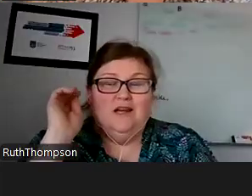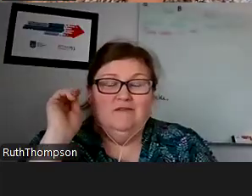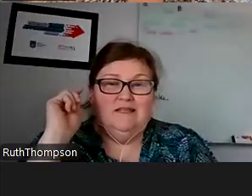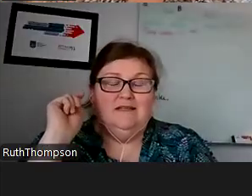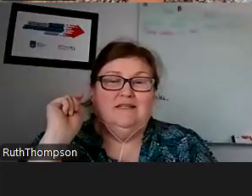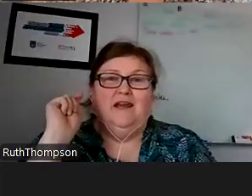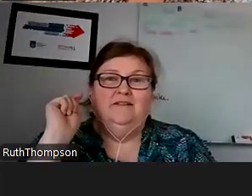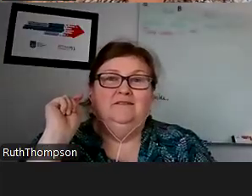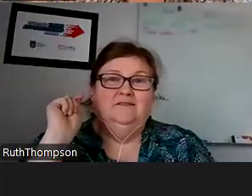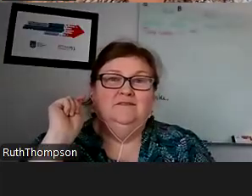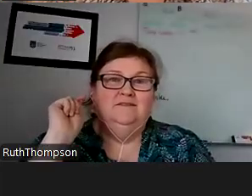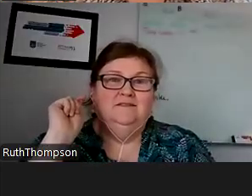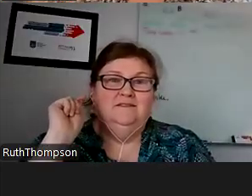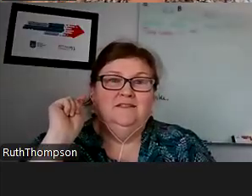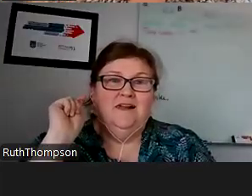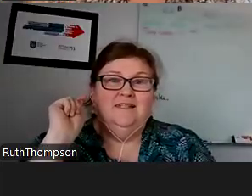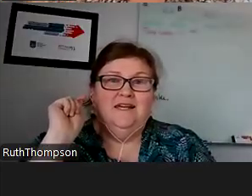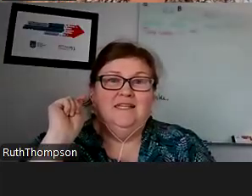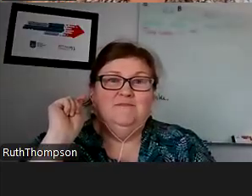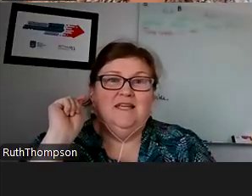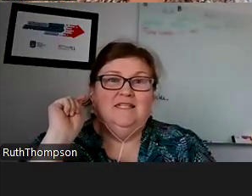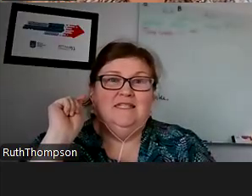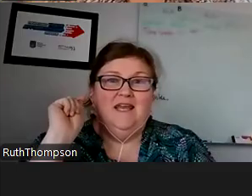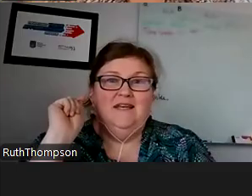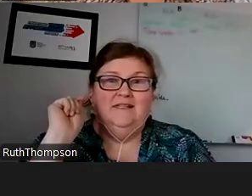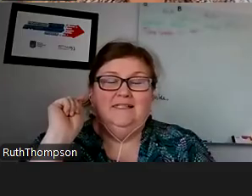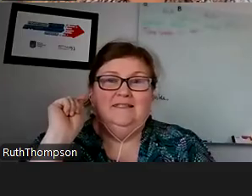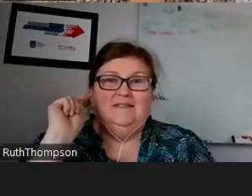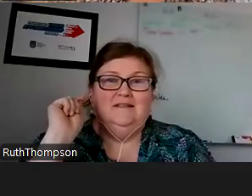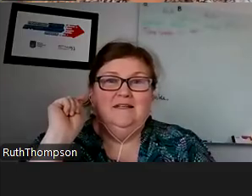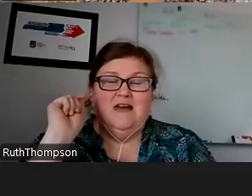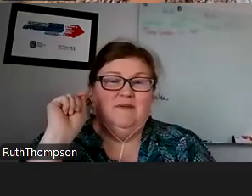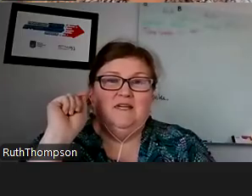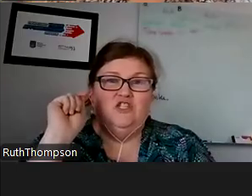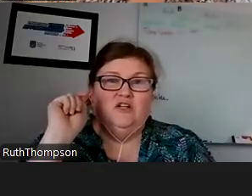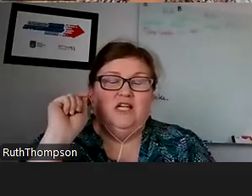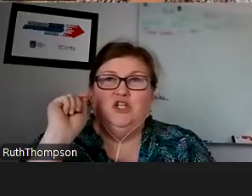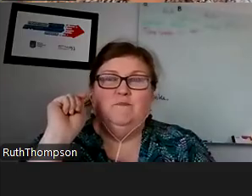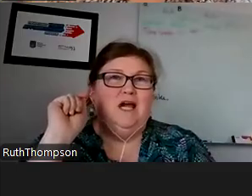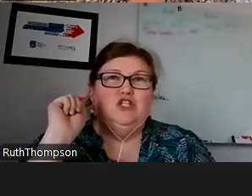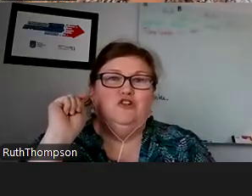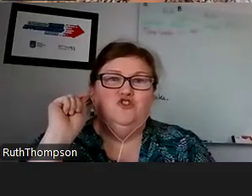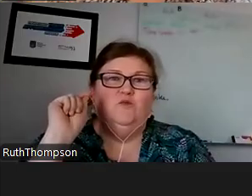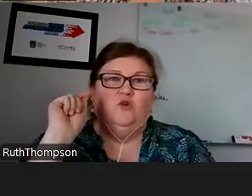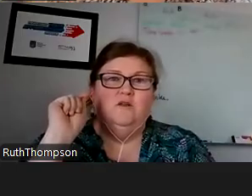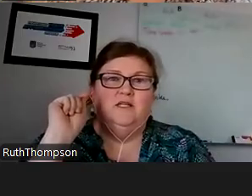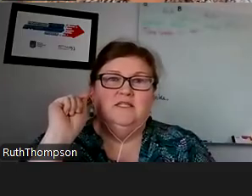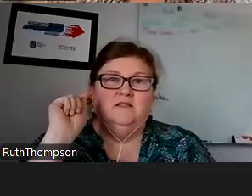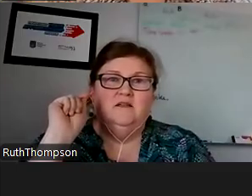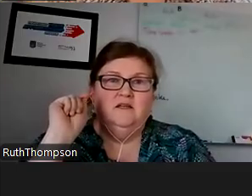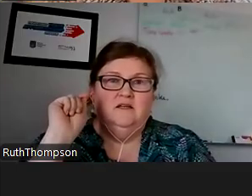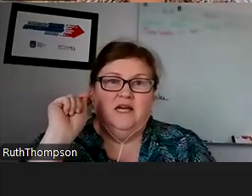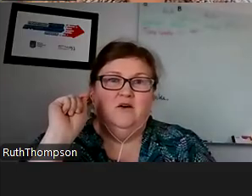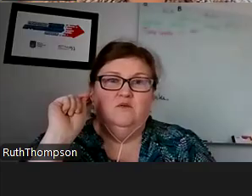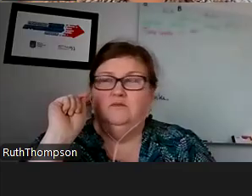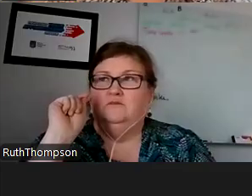people work out of necessity. Okay. Yes, 9 times out absolutely. of 10, it's not because you're in your passion or dream role, but